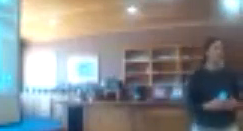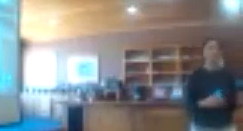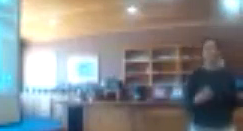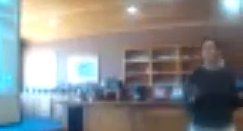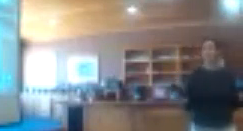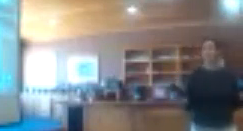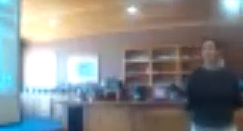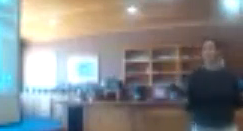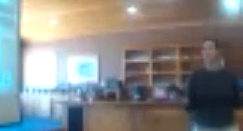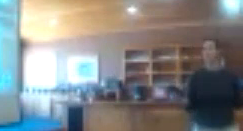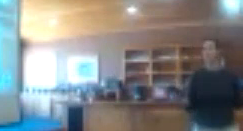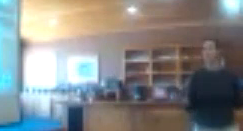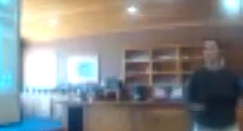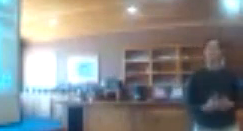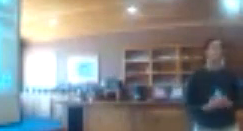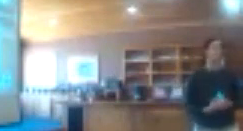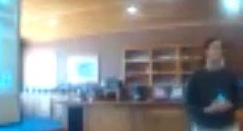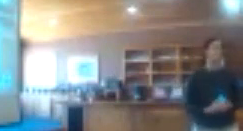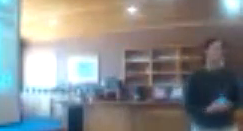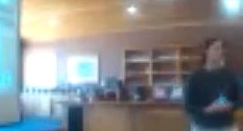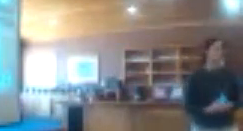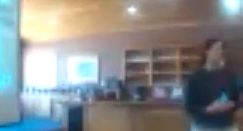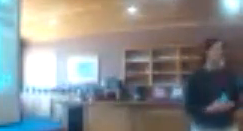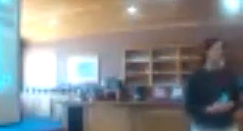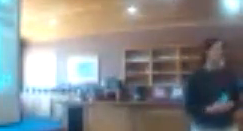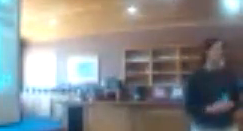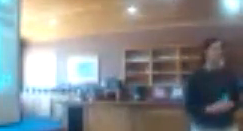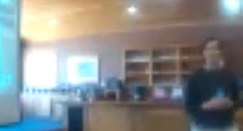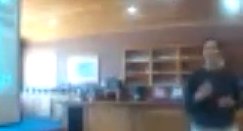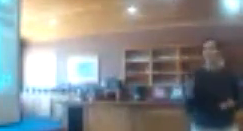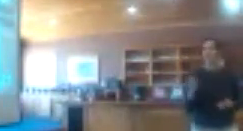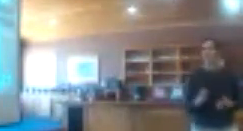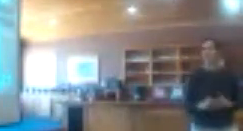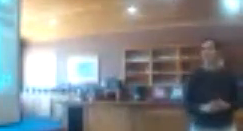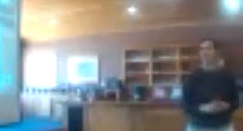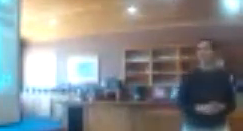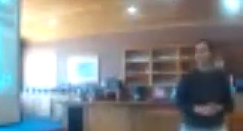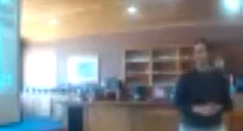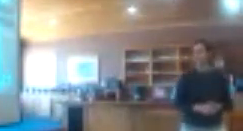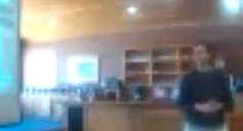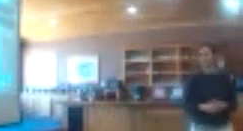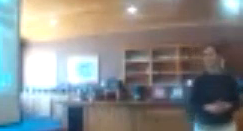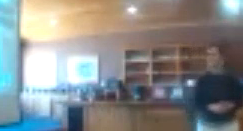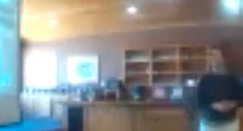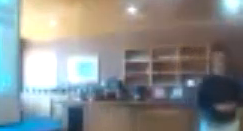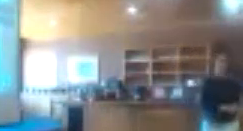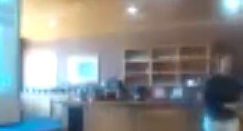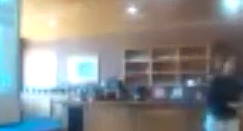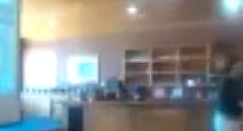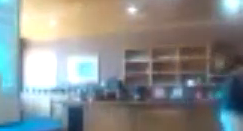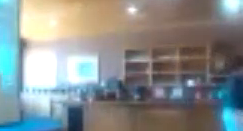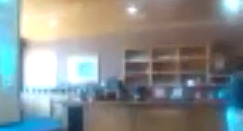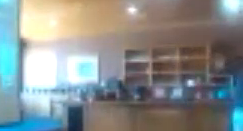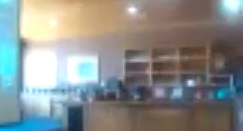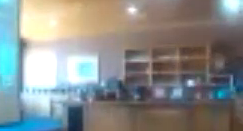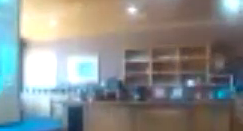and we would like to expand that pool. And so we are starting today with training. So I'm going to turn the time over to Marlise. Well, so